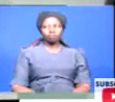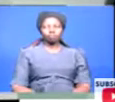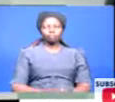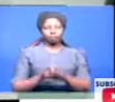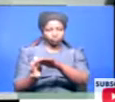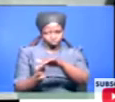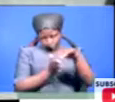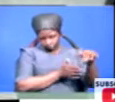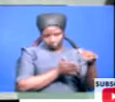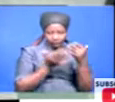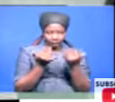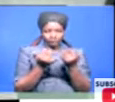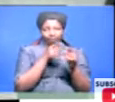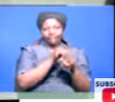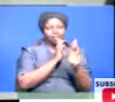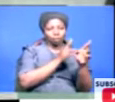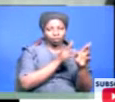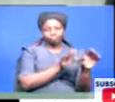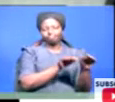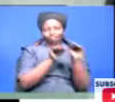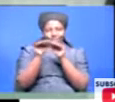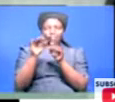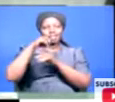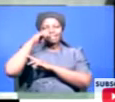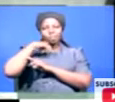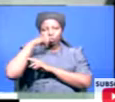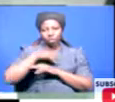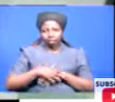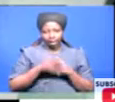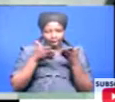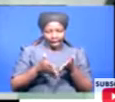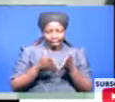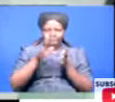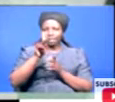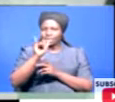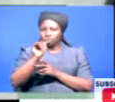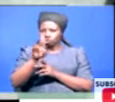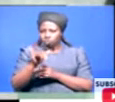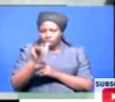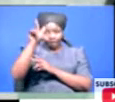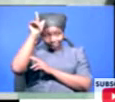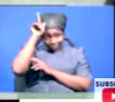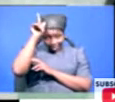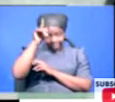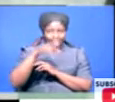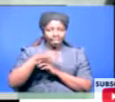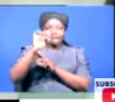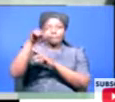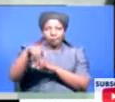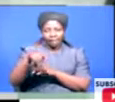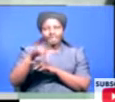From that report by Gishuke, let's go to Kitui. Incumbent Kitui Rural Member of National Assembly David Mwalika has threatened to